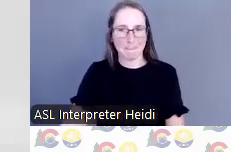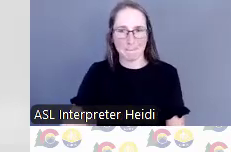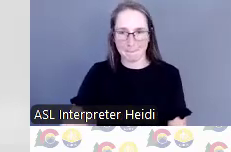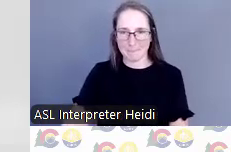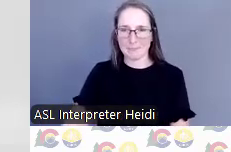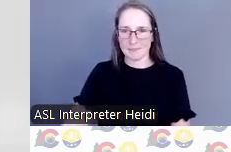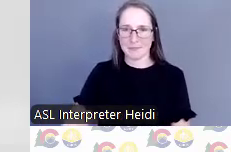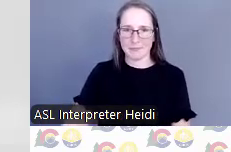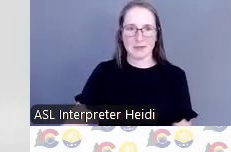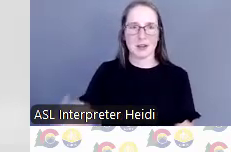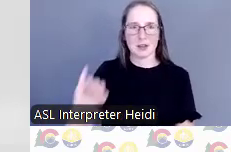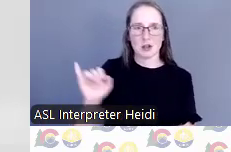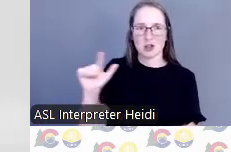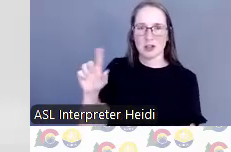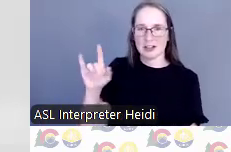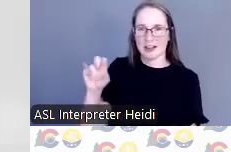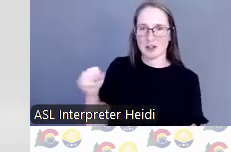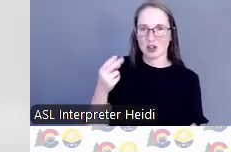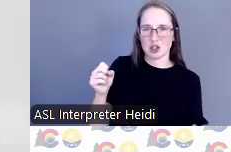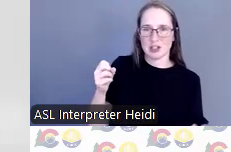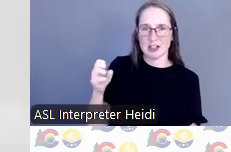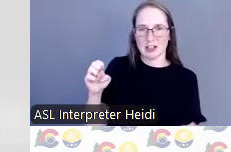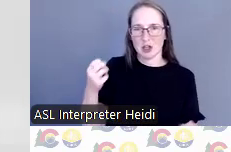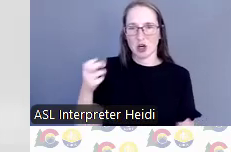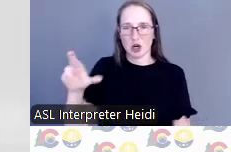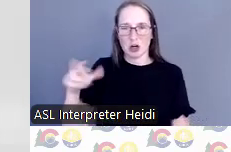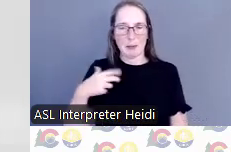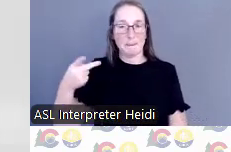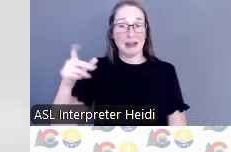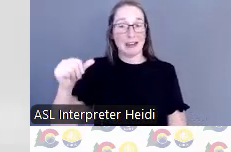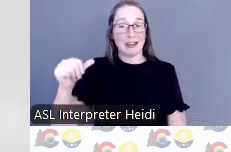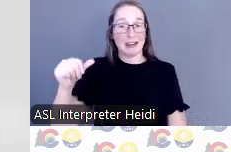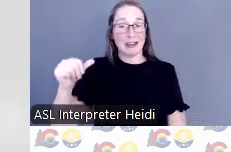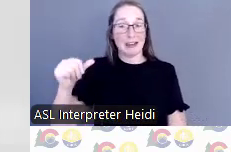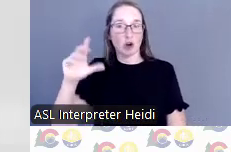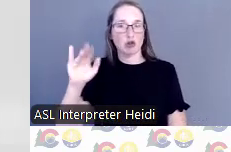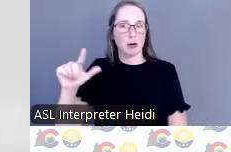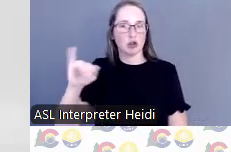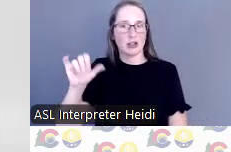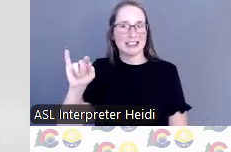Jill Davis, she, her, and I'm a PA for criminal justice.